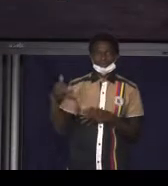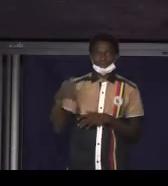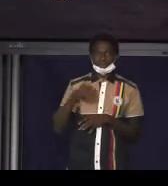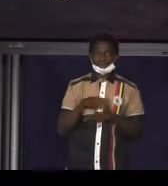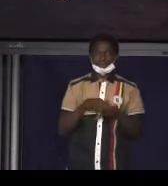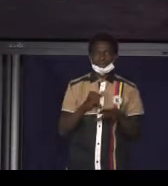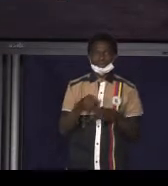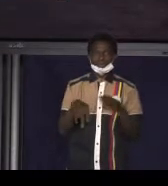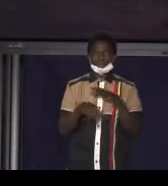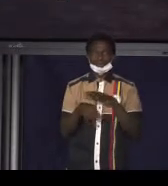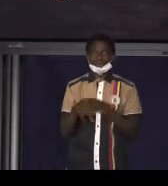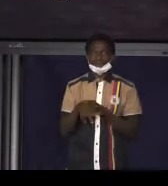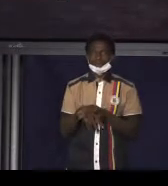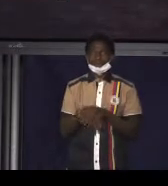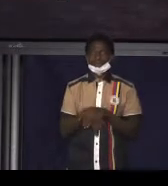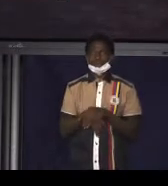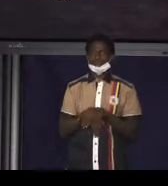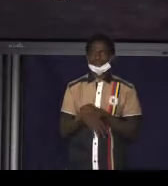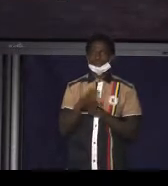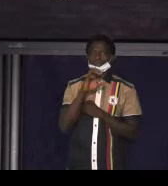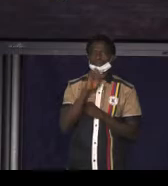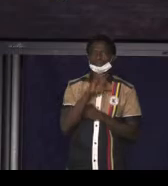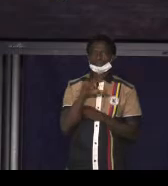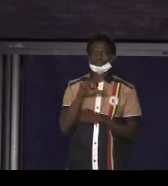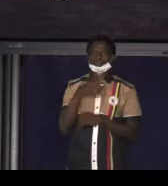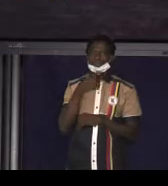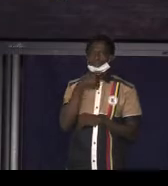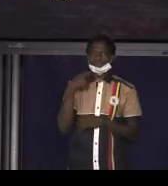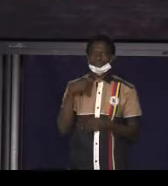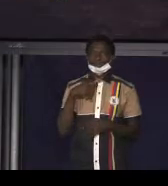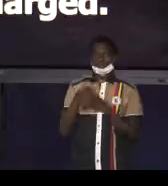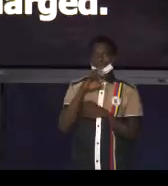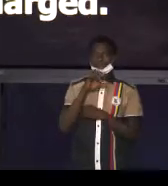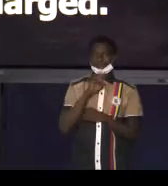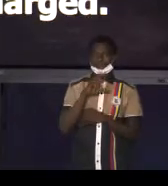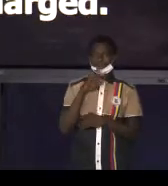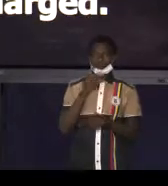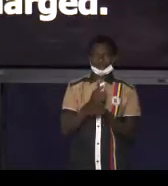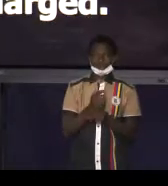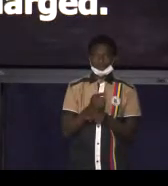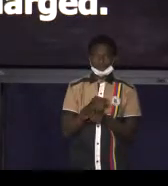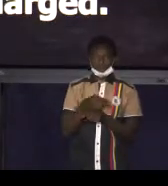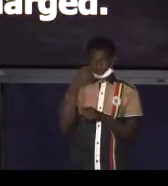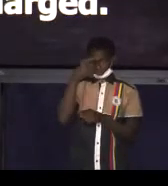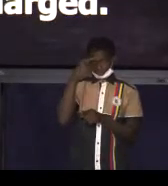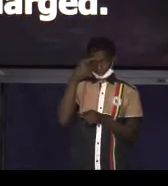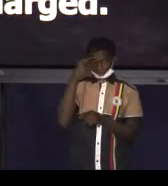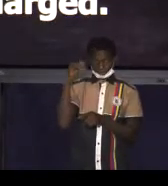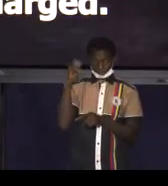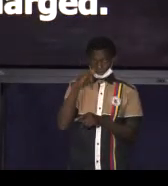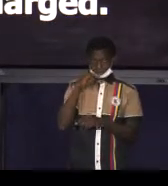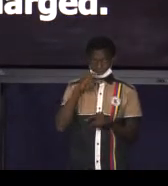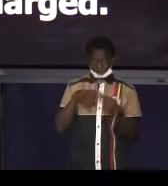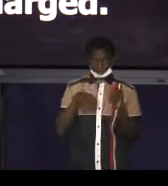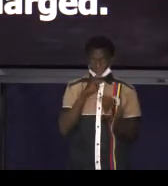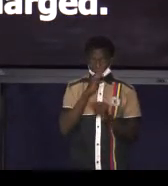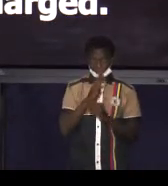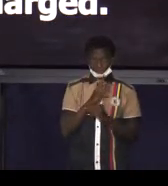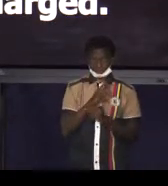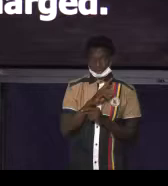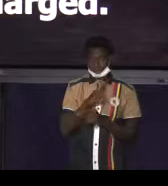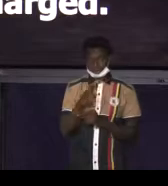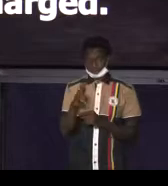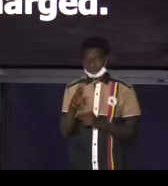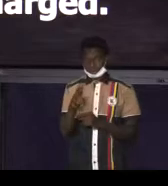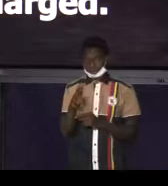Why do they call primary cell dry cell? It's just because they cannot be recharged.